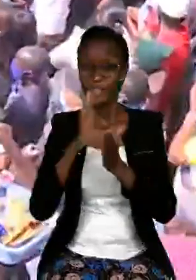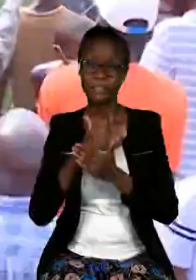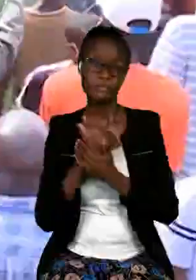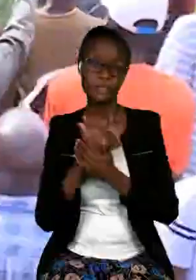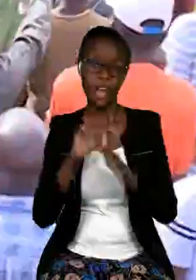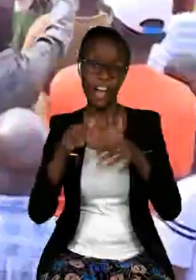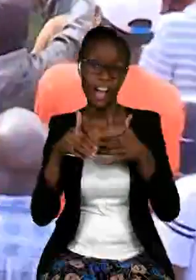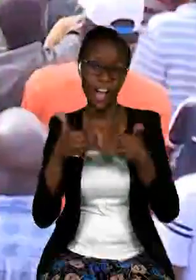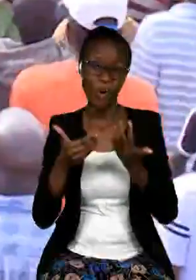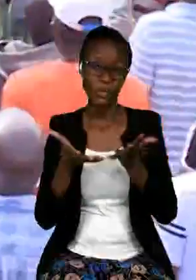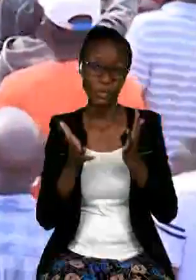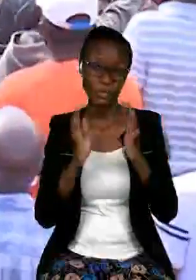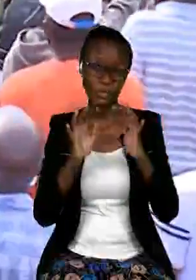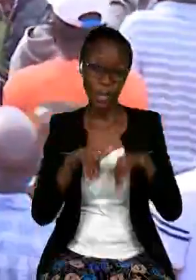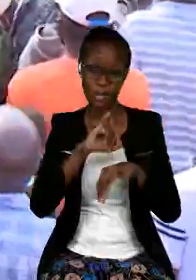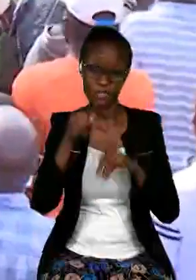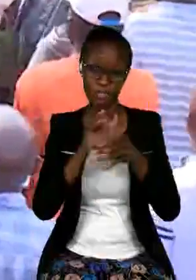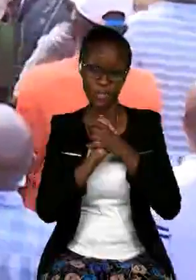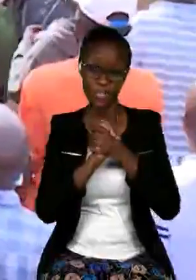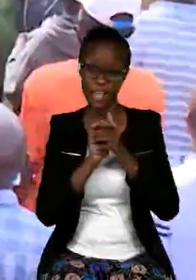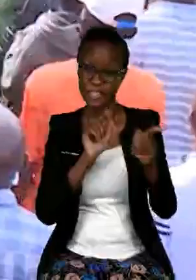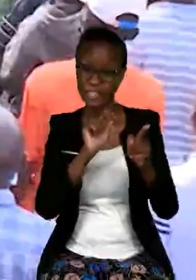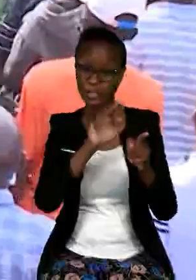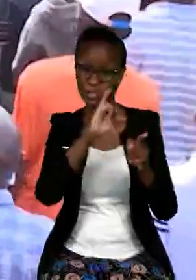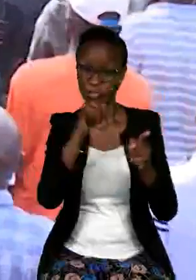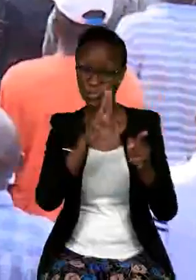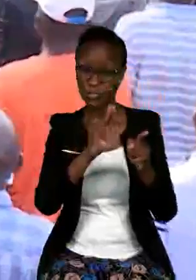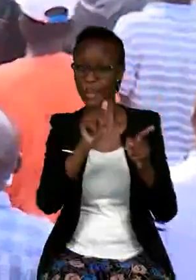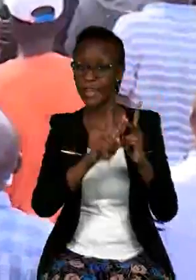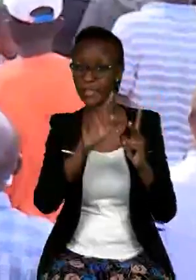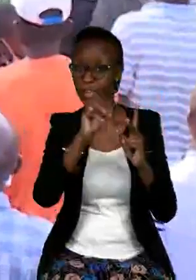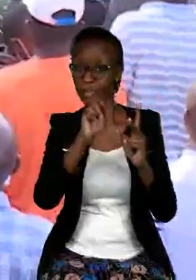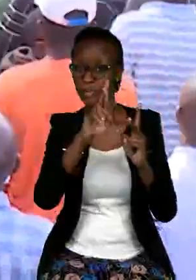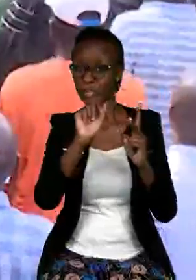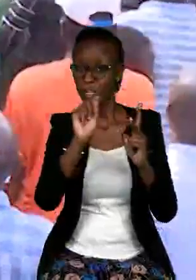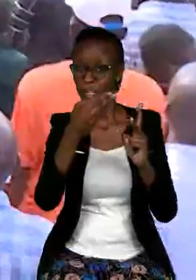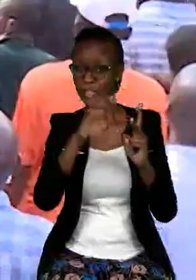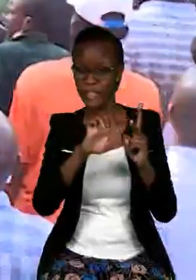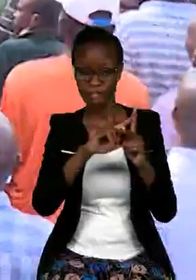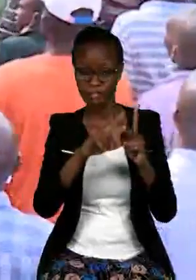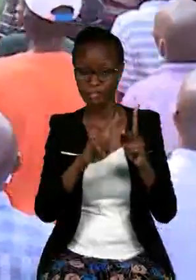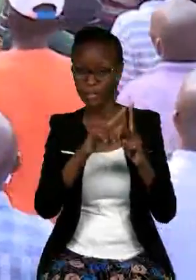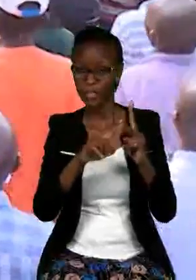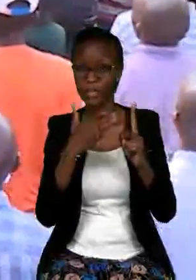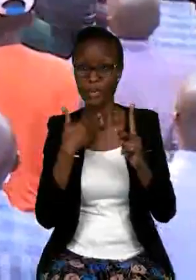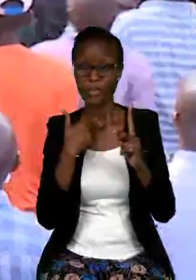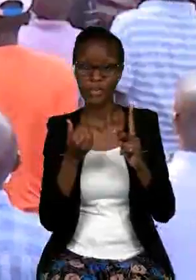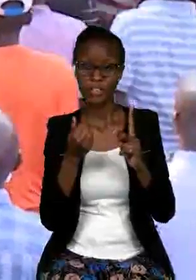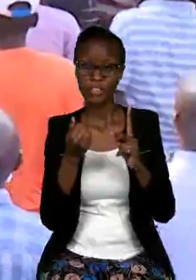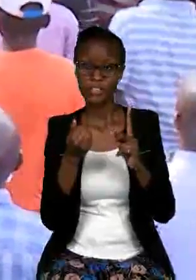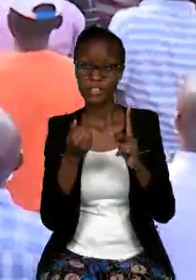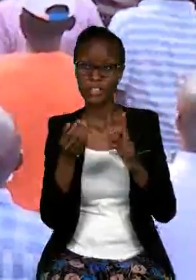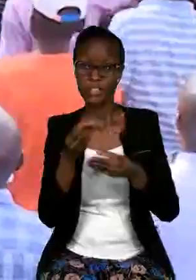Party. Yule Tuju na mwingine anaitwa Murade wanataka kuuza chuma ya bulbi kwa